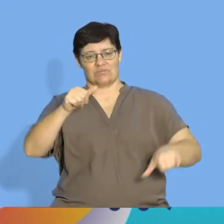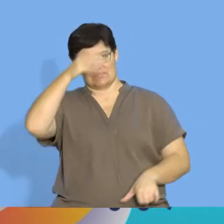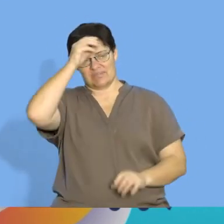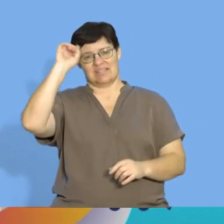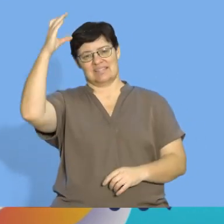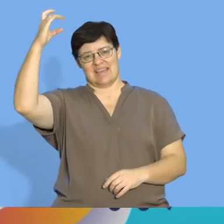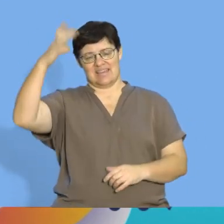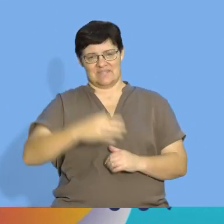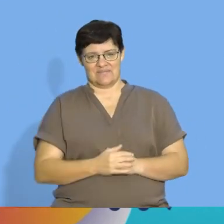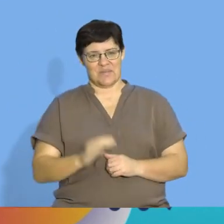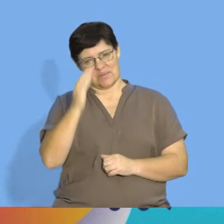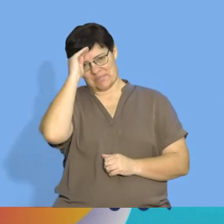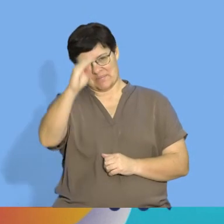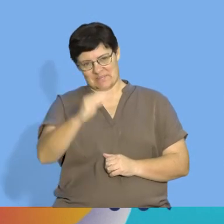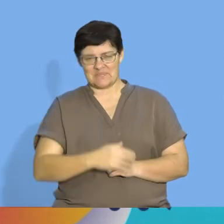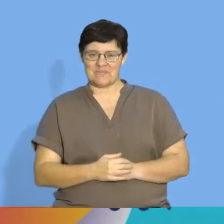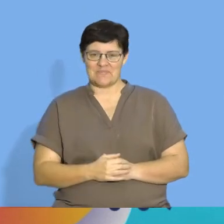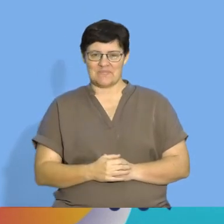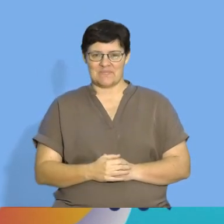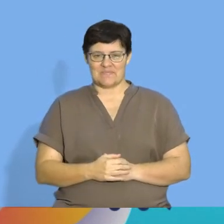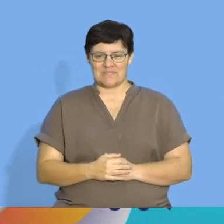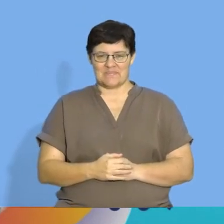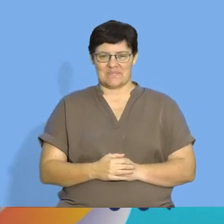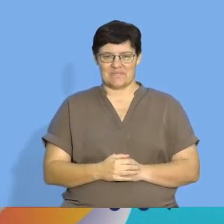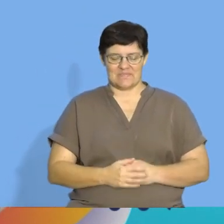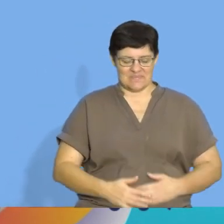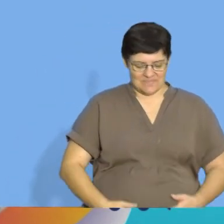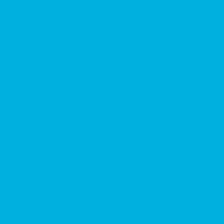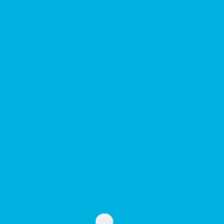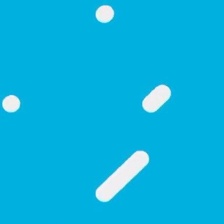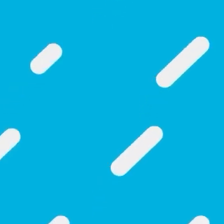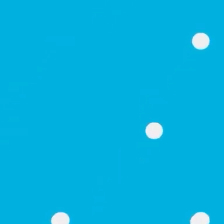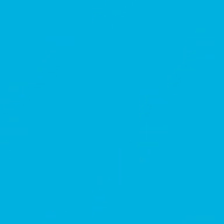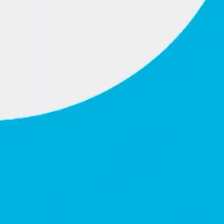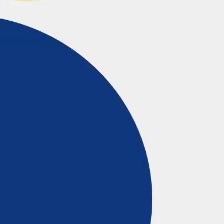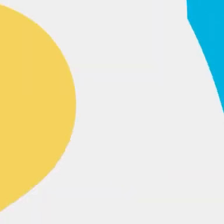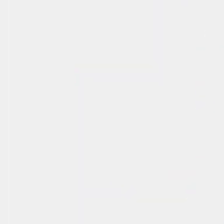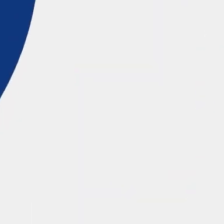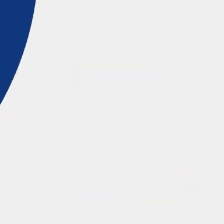and always be an accounting shining star. Goodbye.